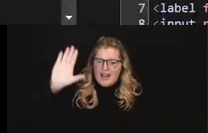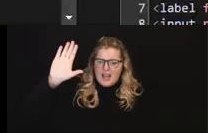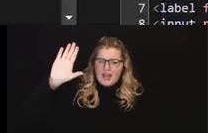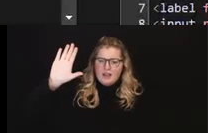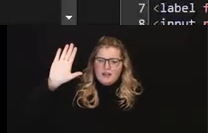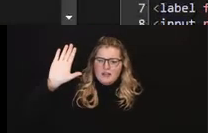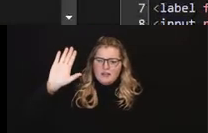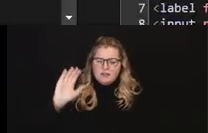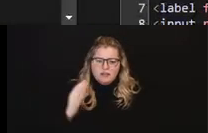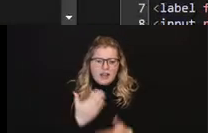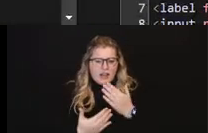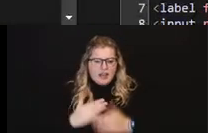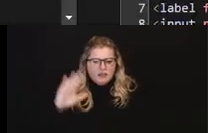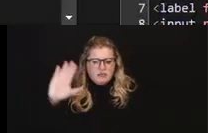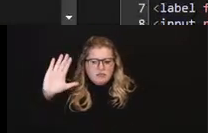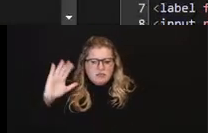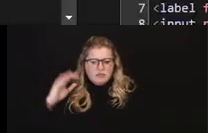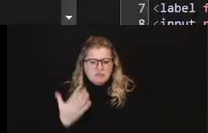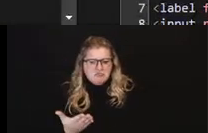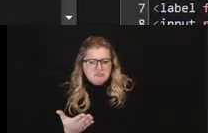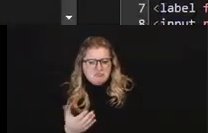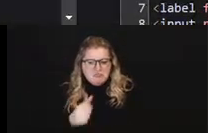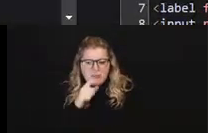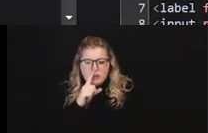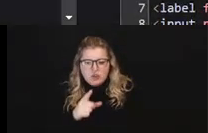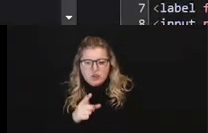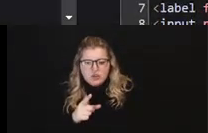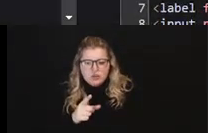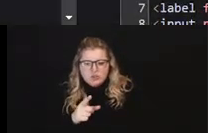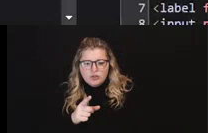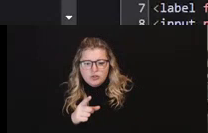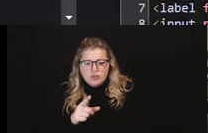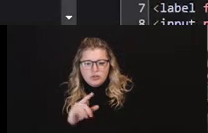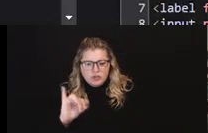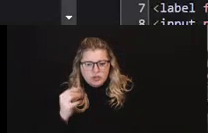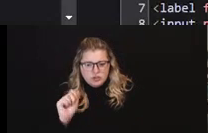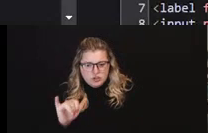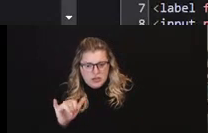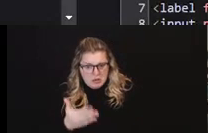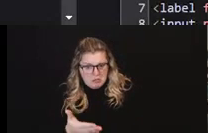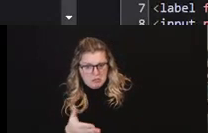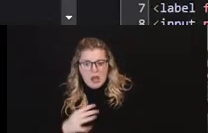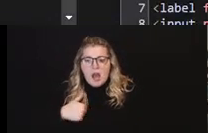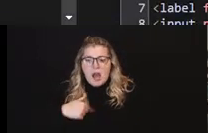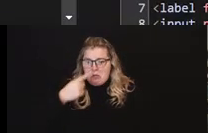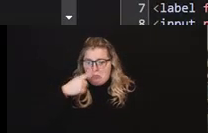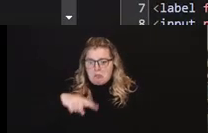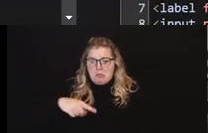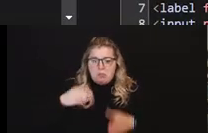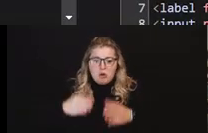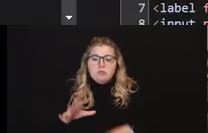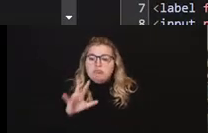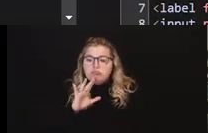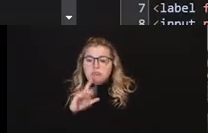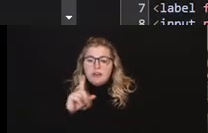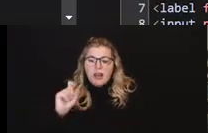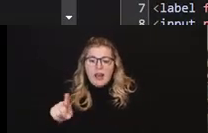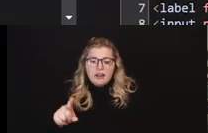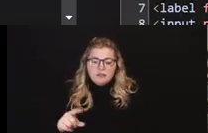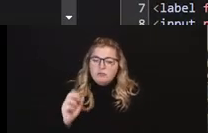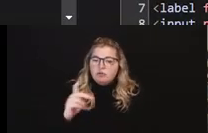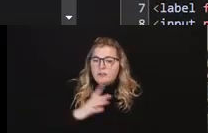within participants. I'm not sure how Jay, if you're good. I mean, I'm fine if someone wants to ask. Okay,